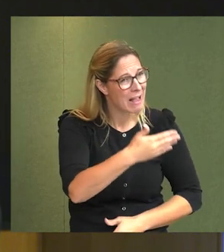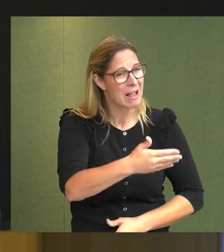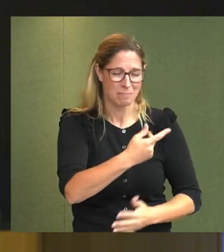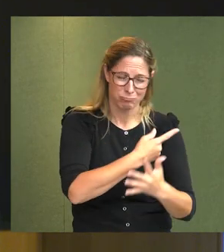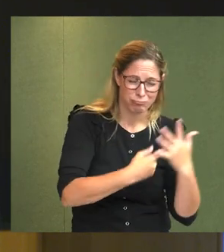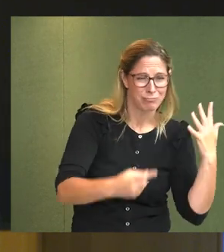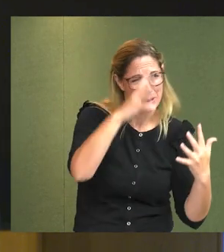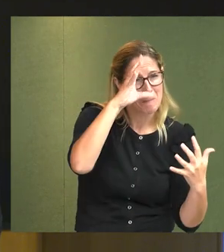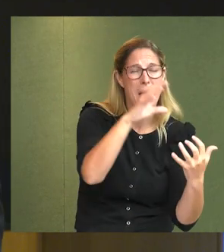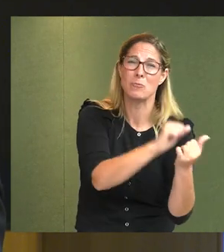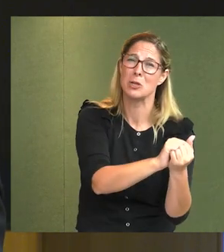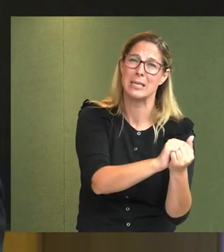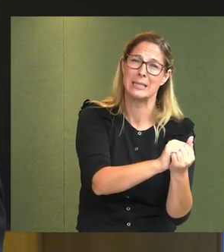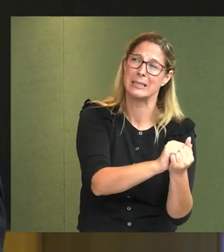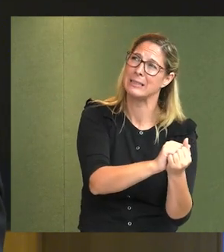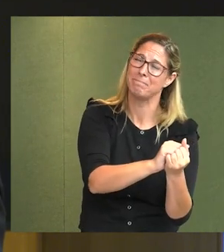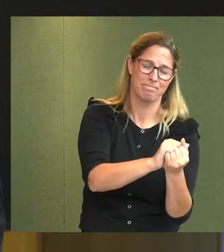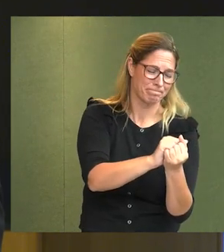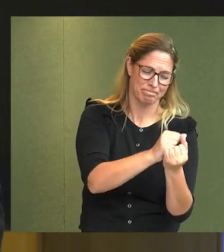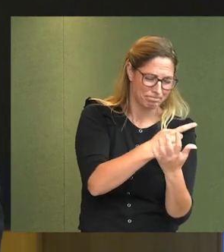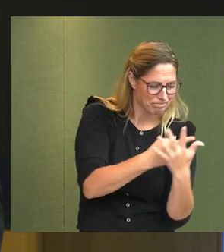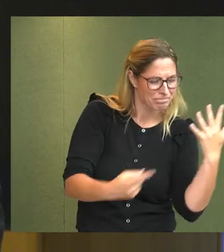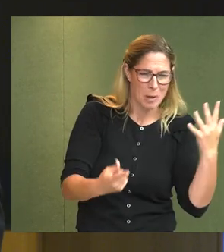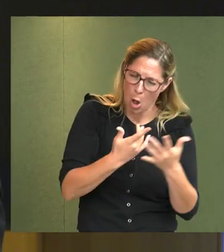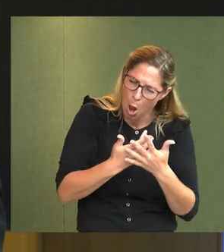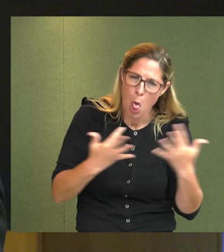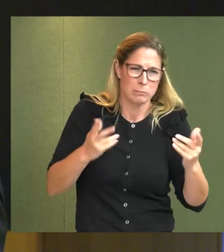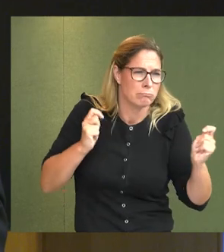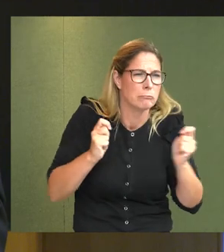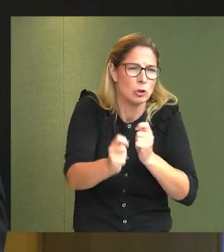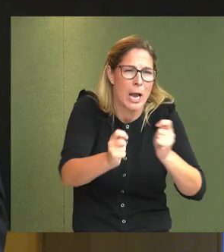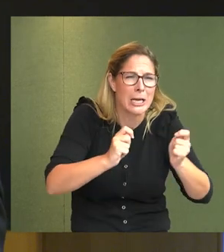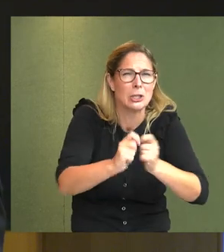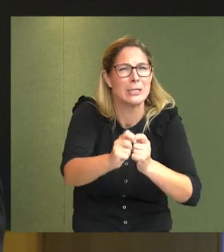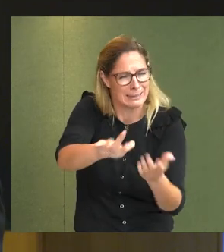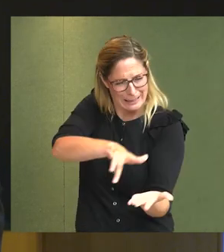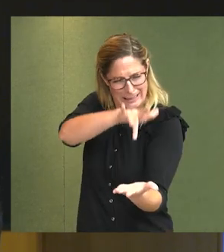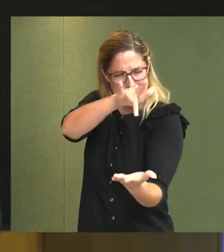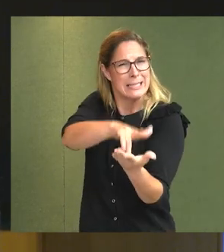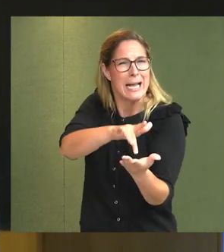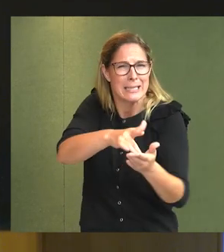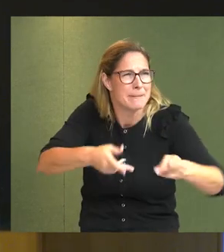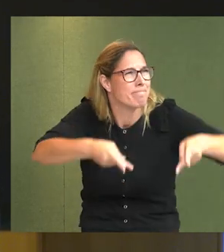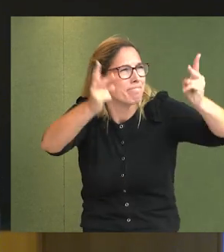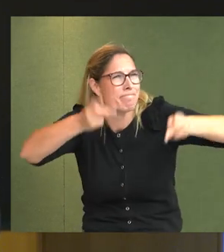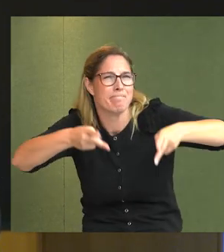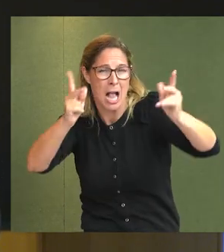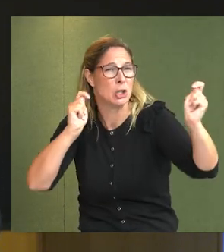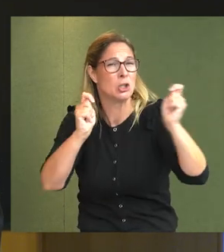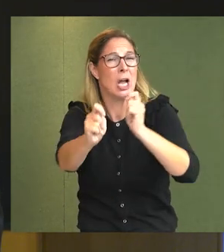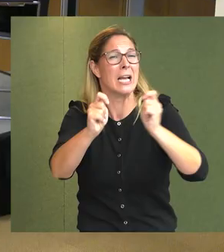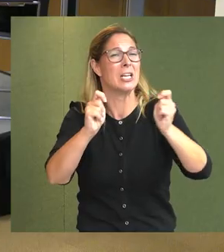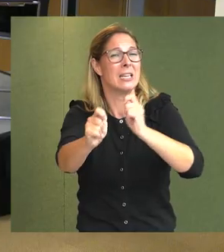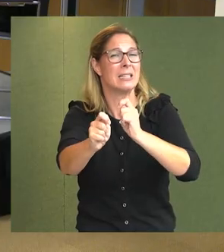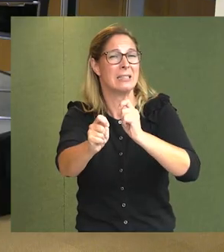architecture and the infrastructure of her great capital city, the Elizabeth Line, the Queen Elizabeth Olympic